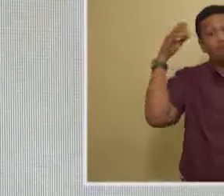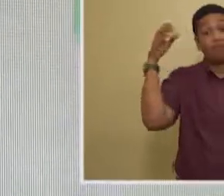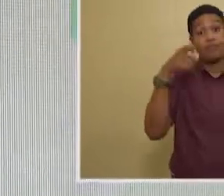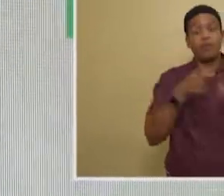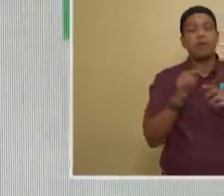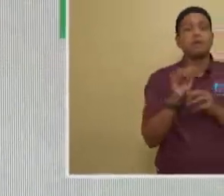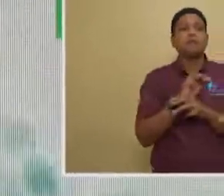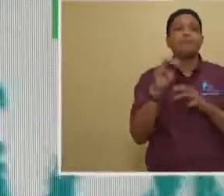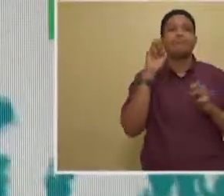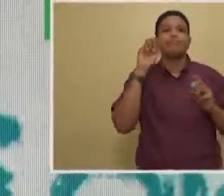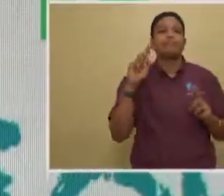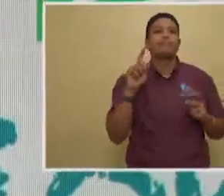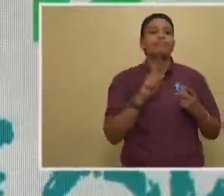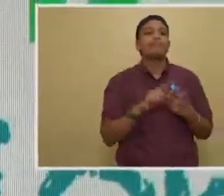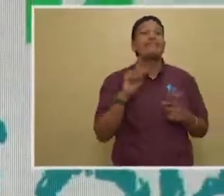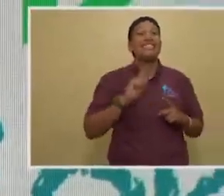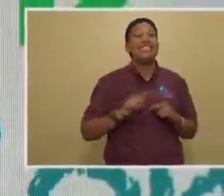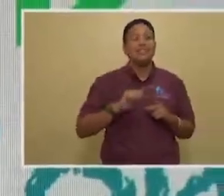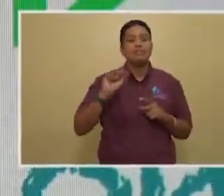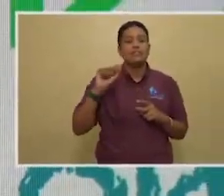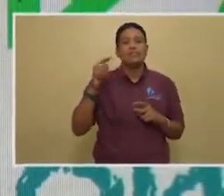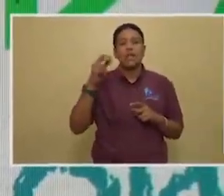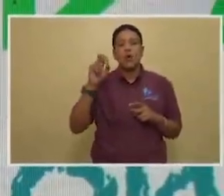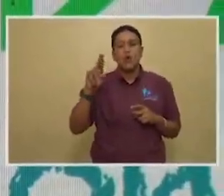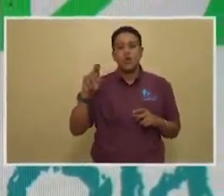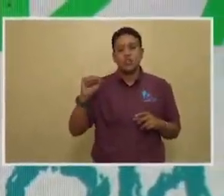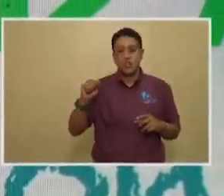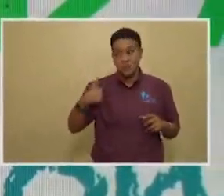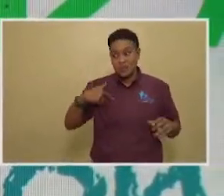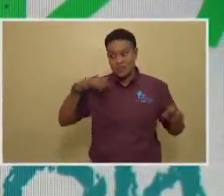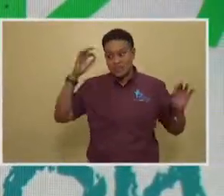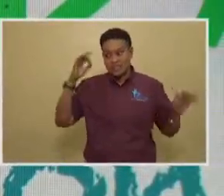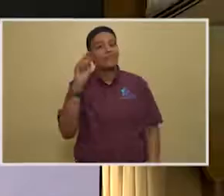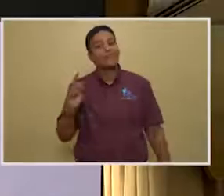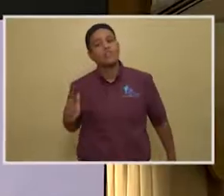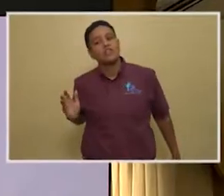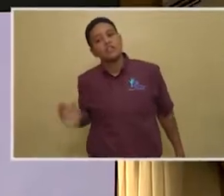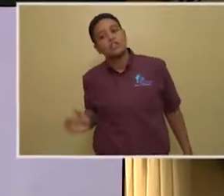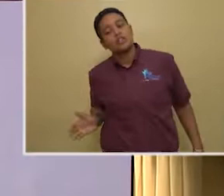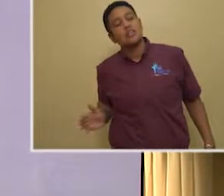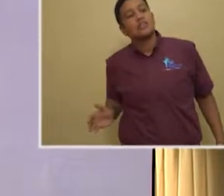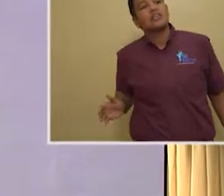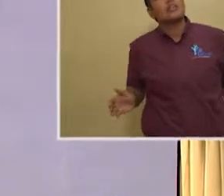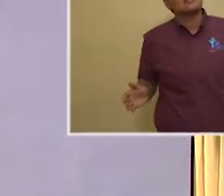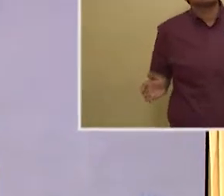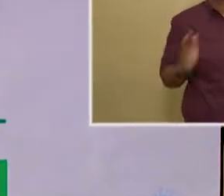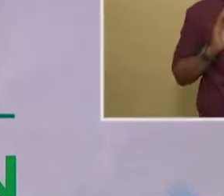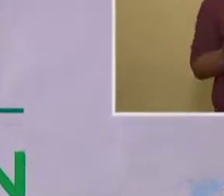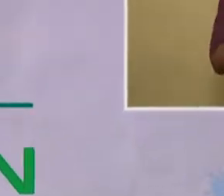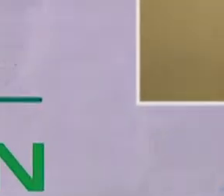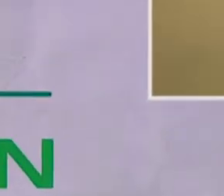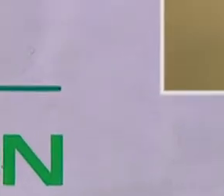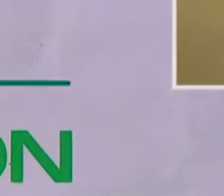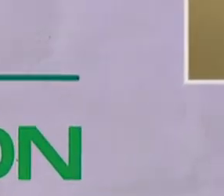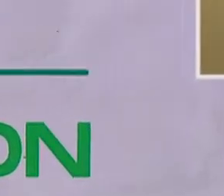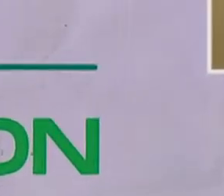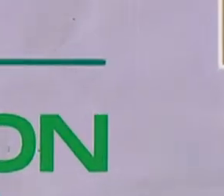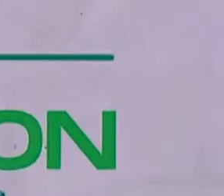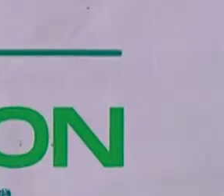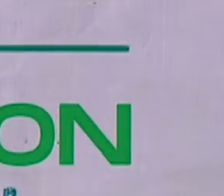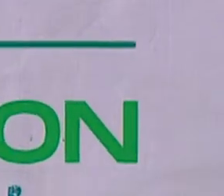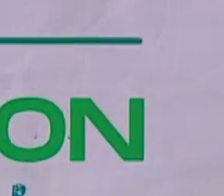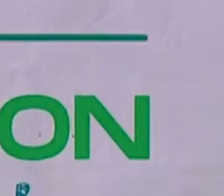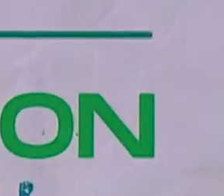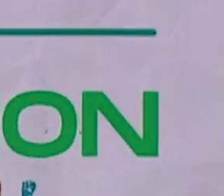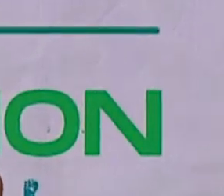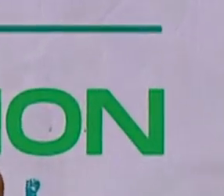Mr. Holness says government is targeting the return of full face-to-face learning in September. Prime Minister Holness says the resumption will be dependent on the behavior